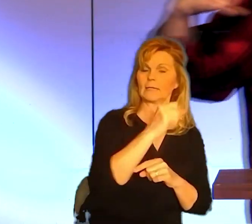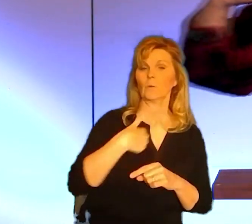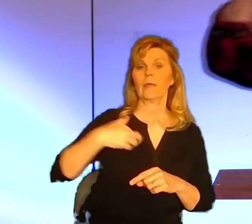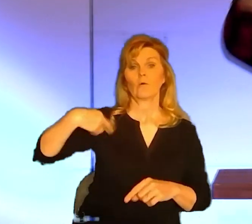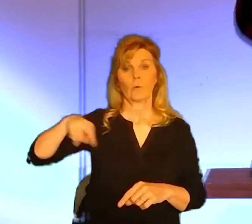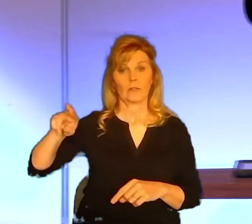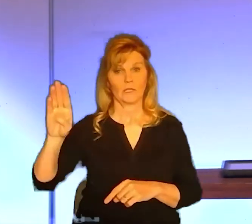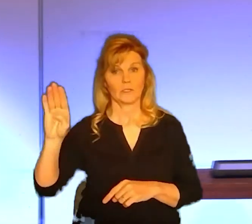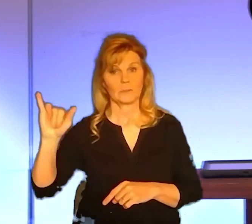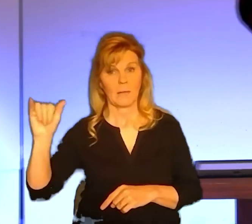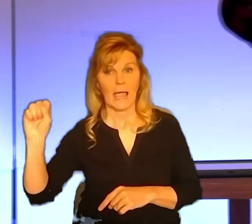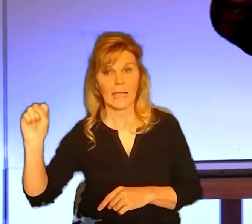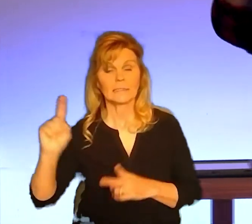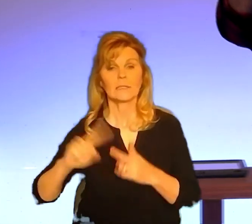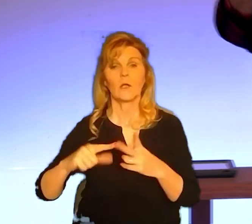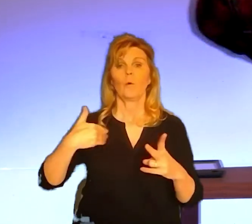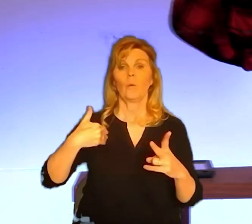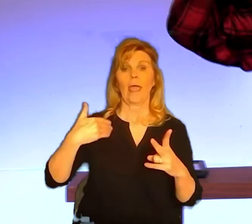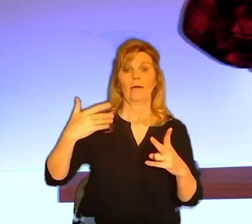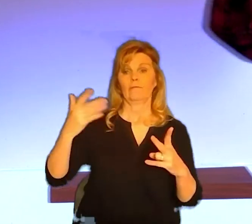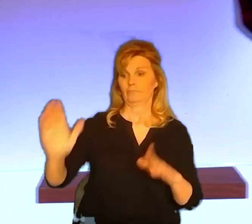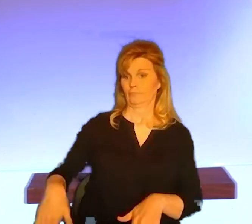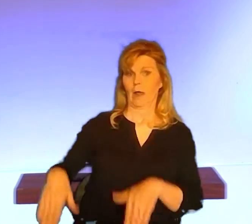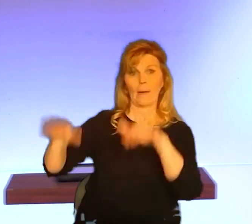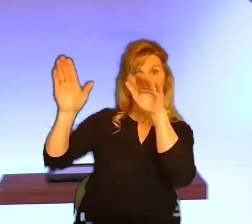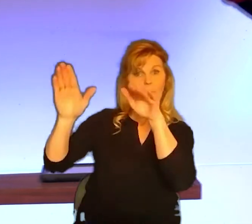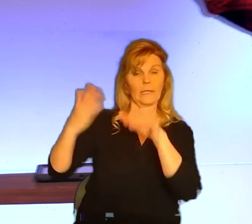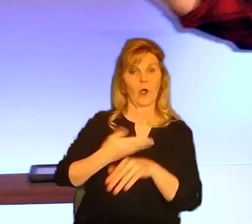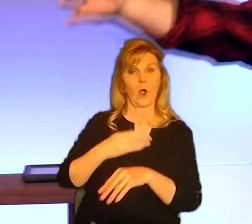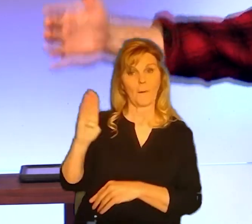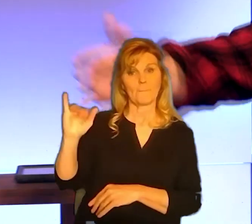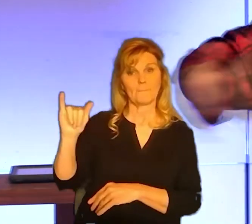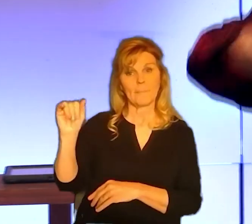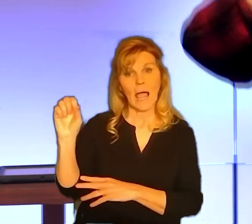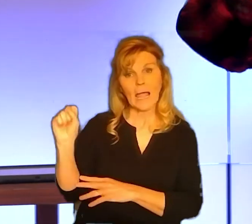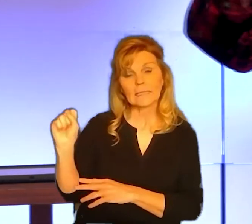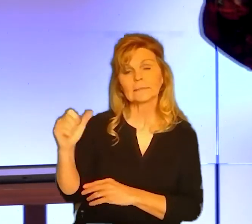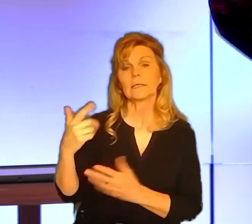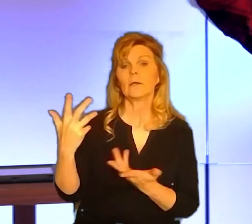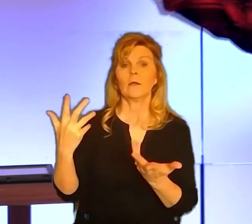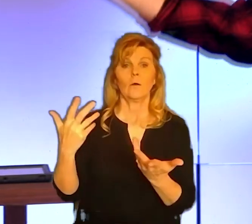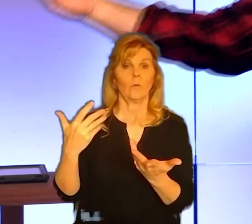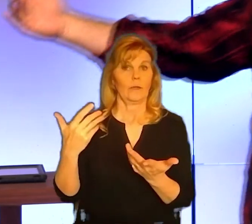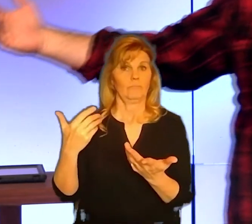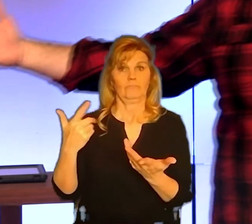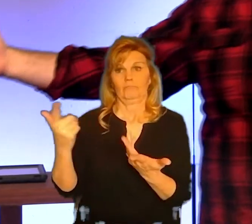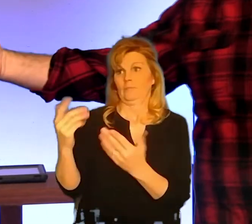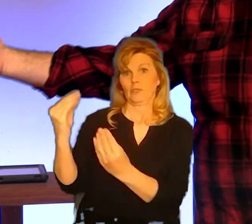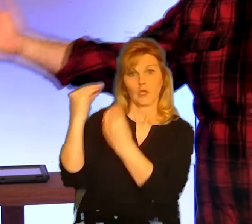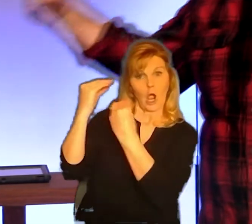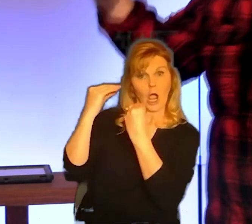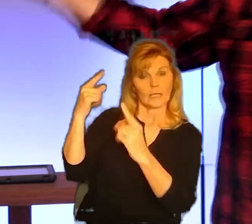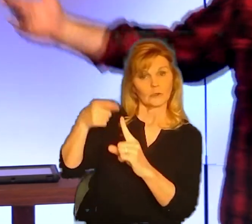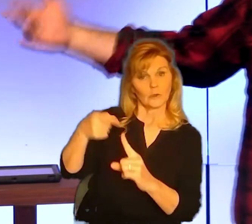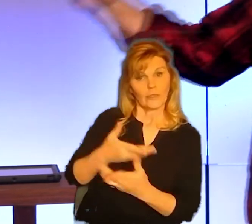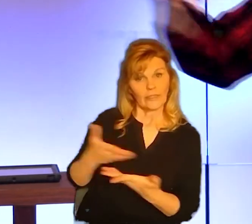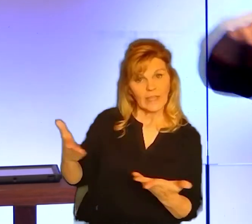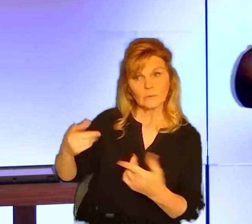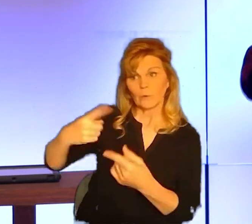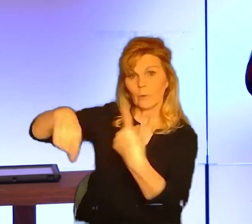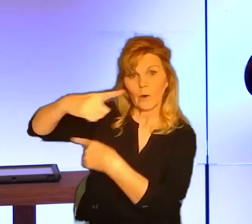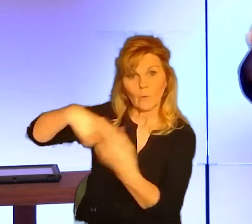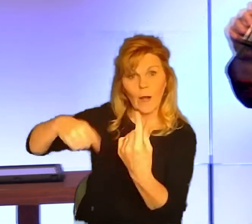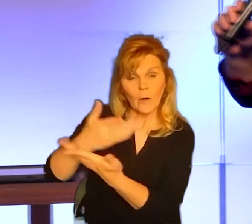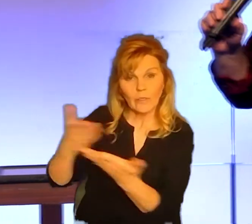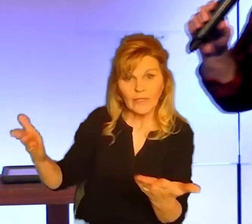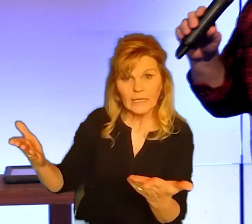We have bias according to our upbringing. We have bias that happens from being conditioned to certain things when we're around certain things. Like,